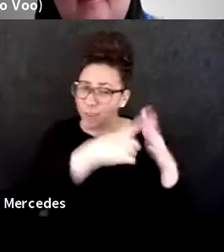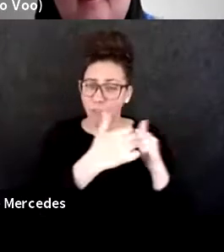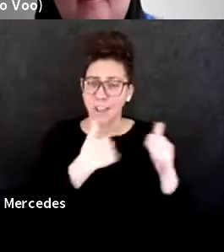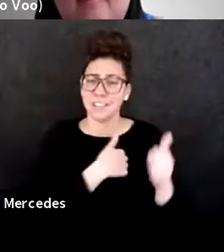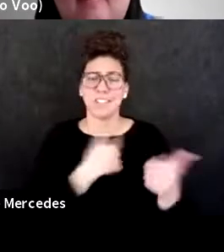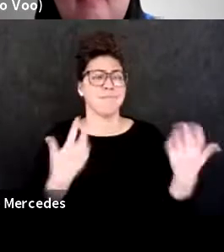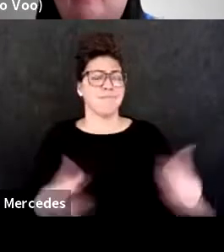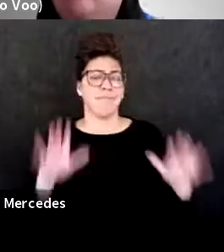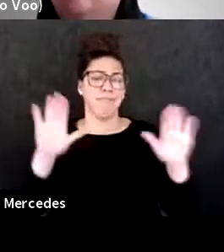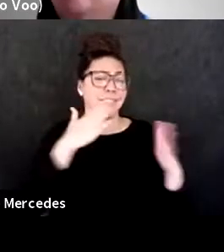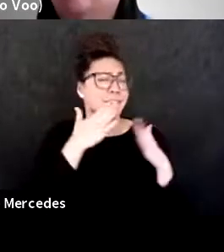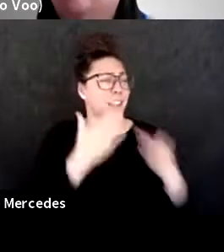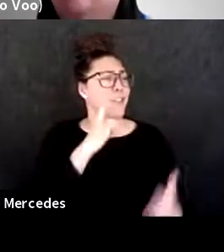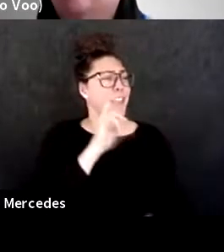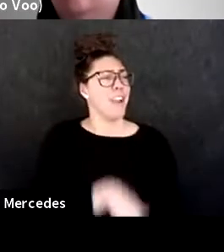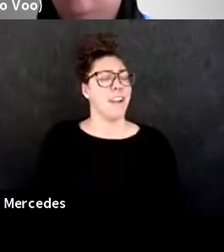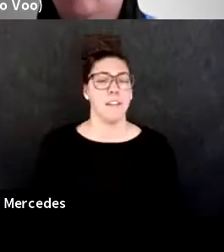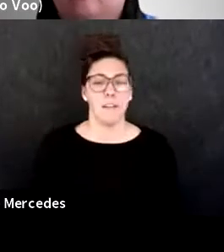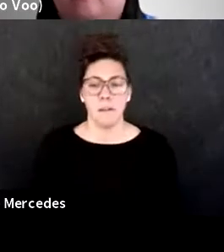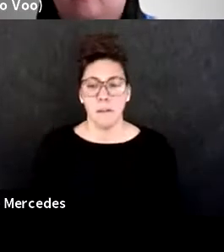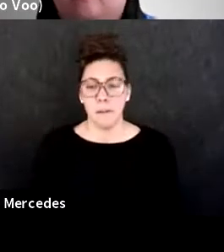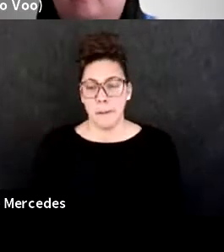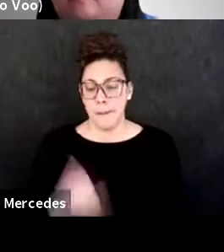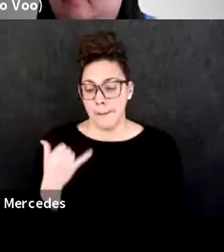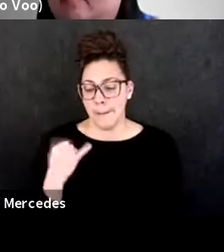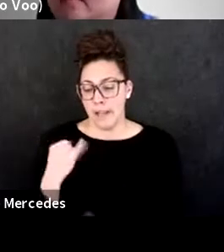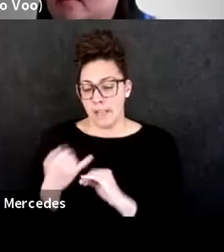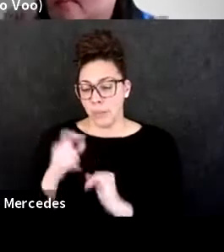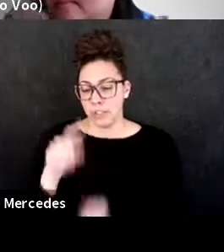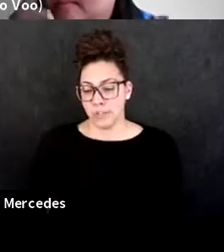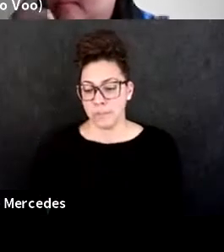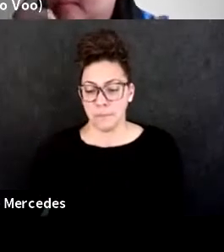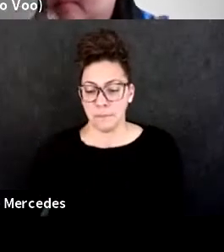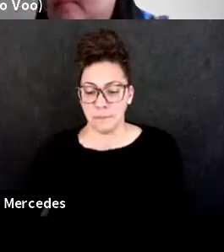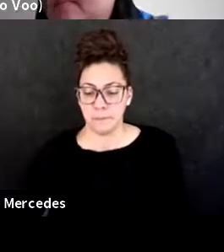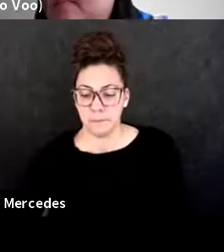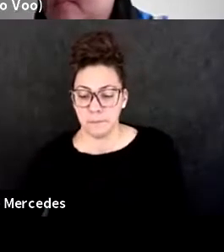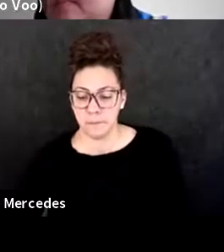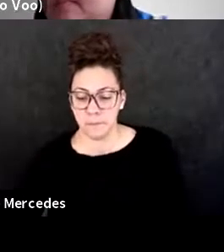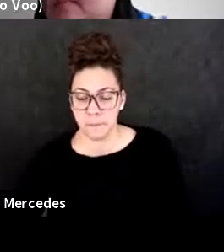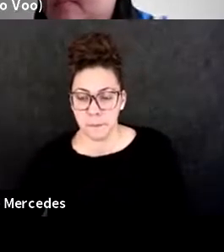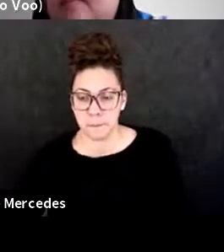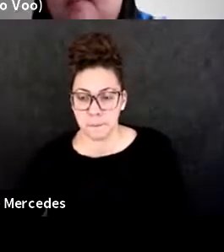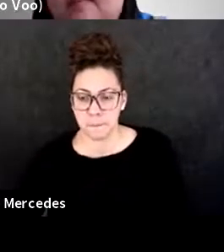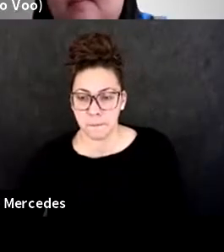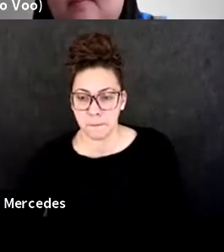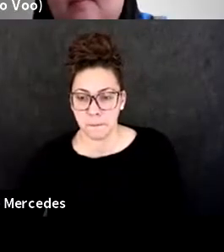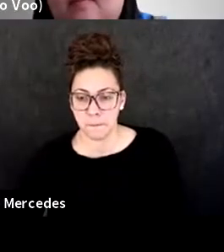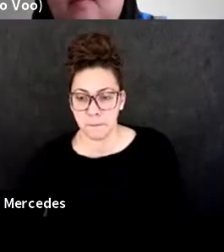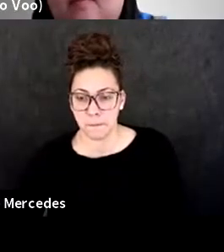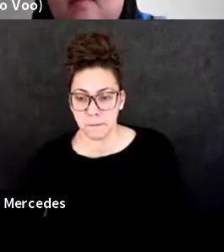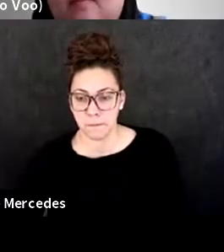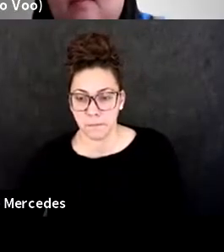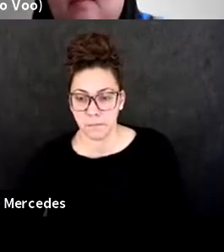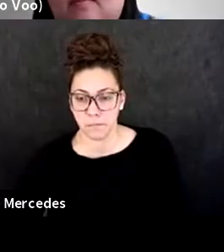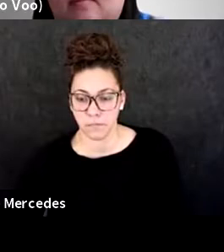All right, thank you, Joseph. And we're down to our last question. Some of you have already touched on a little